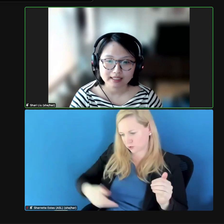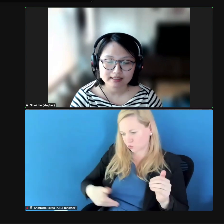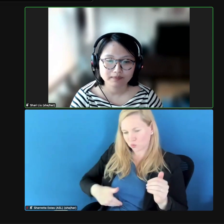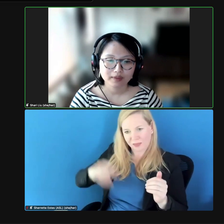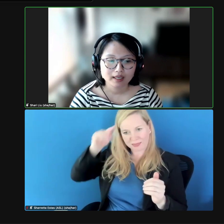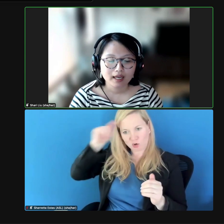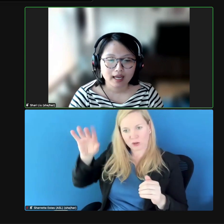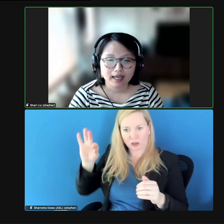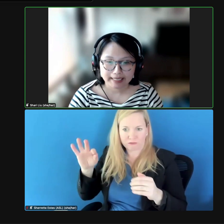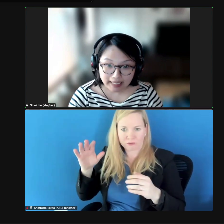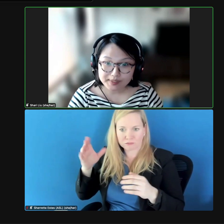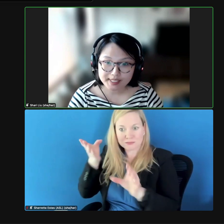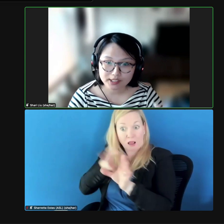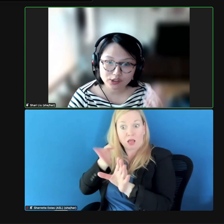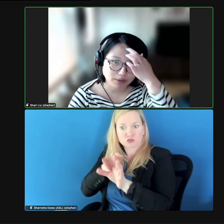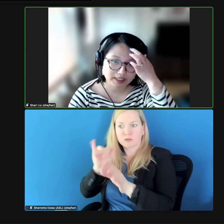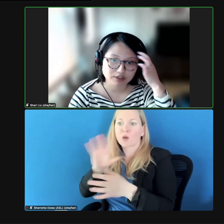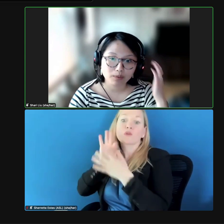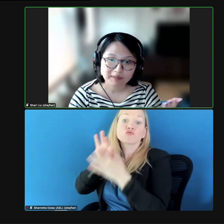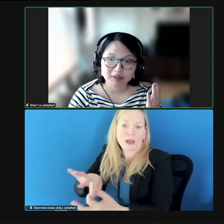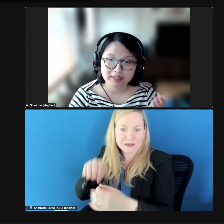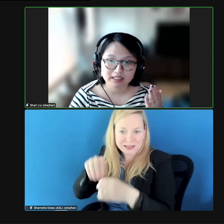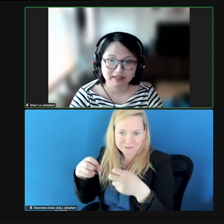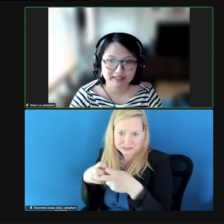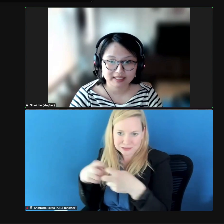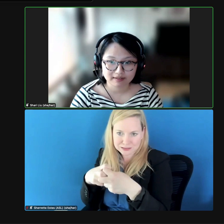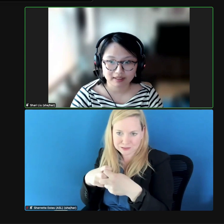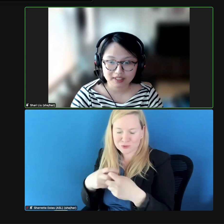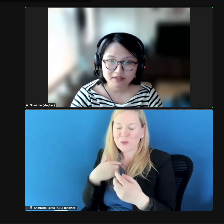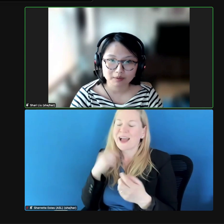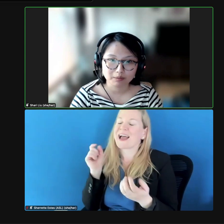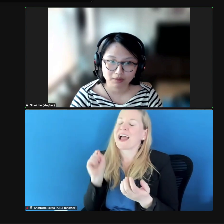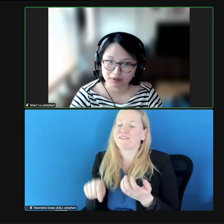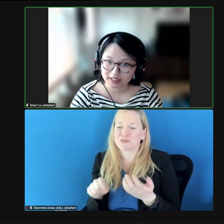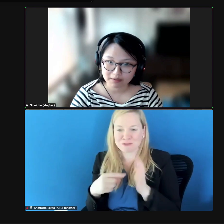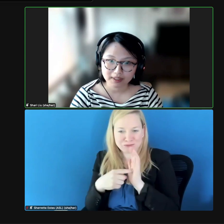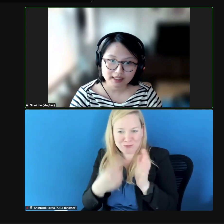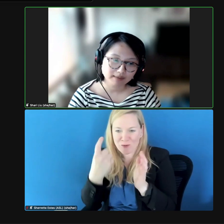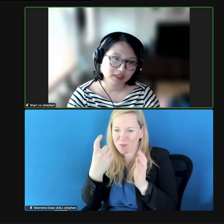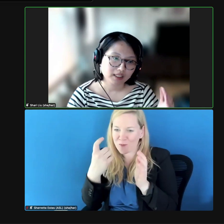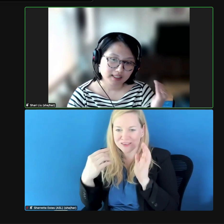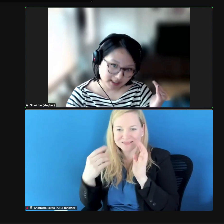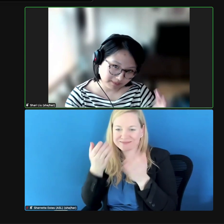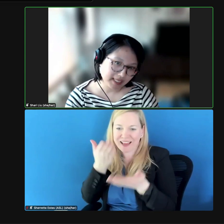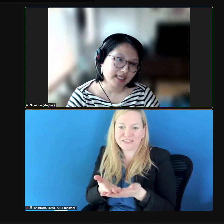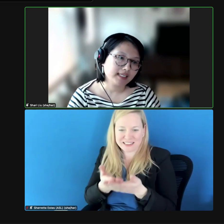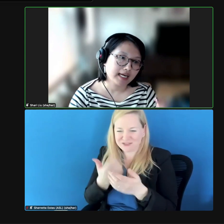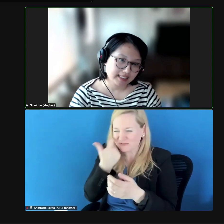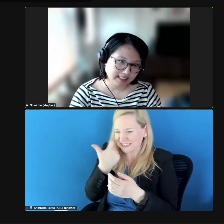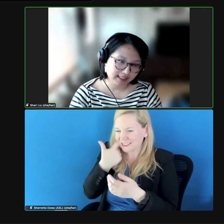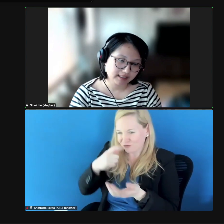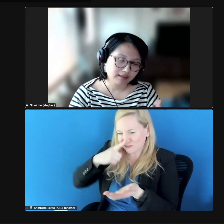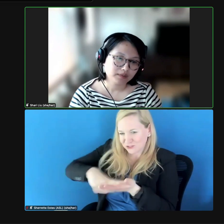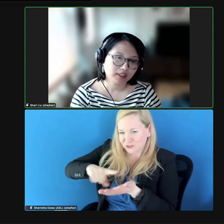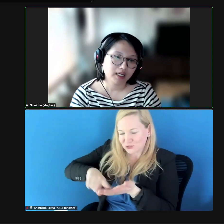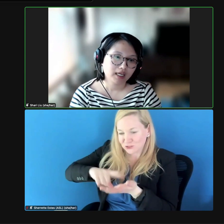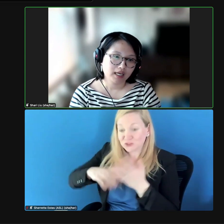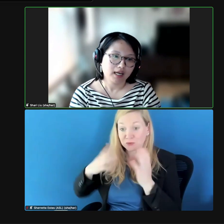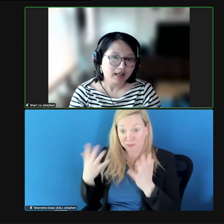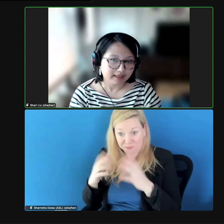in physics. And I can't resist showing just one more piece of evidence of this from more recent work. So the main